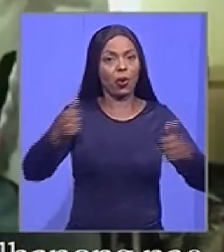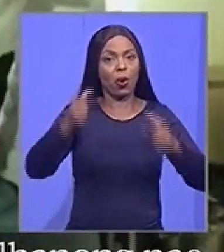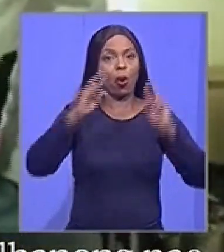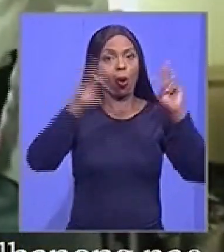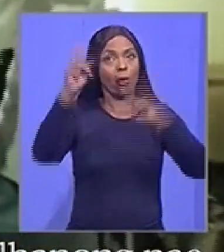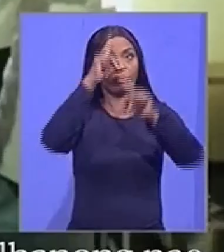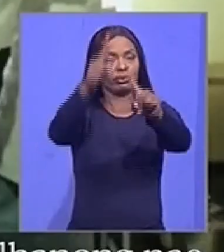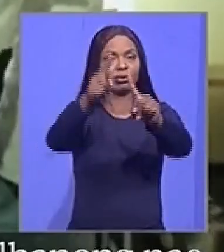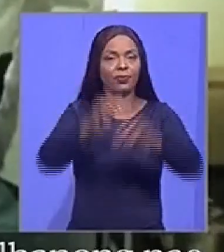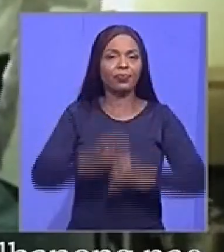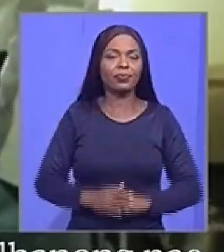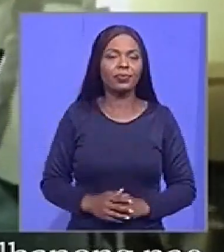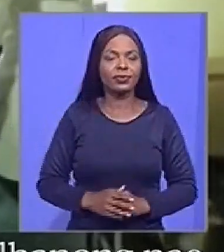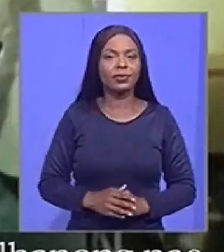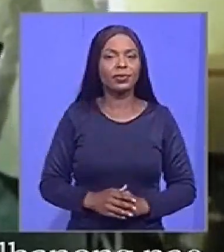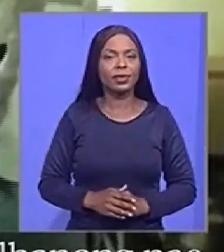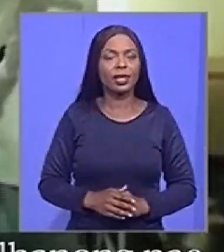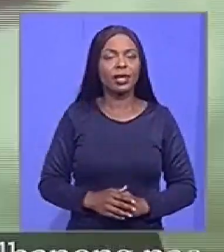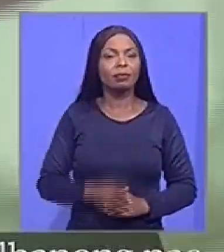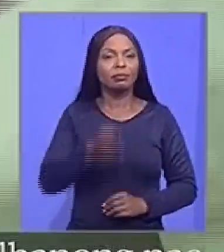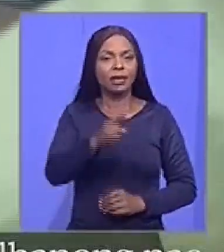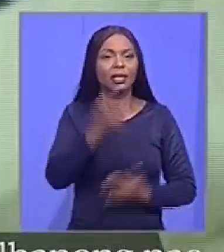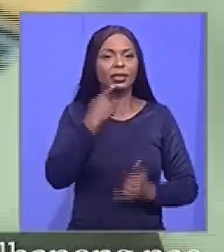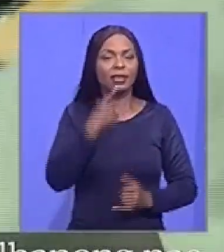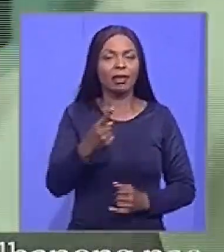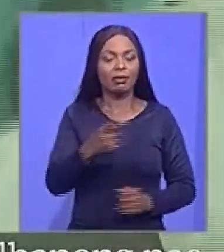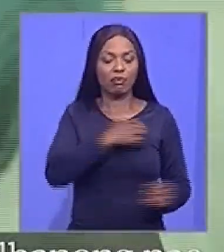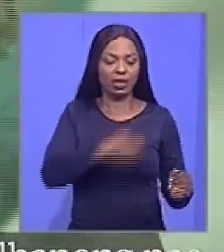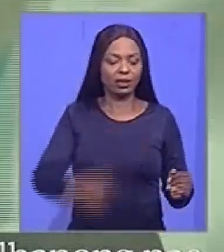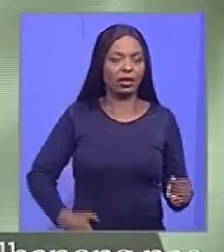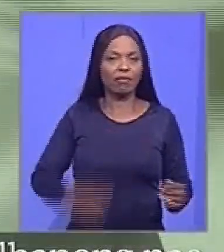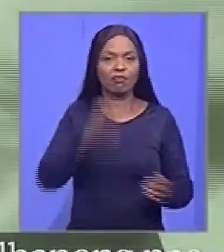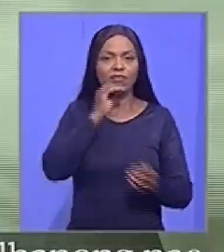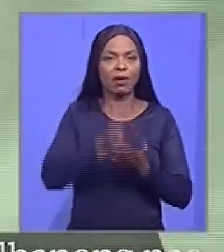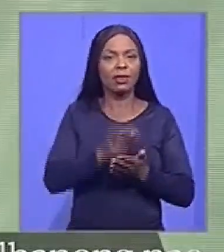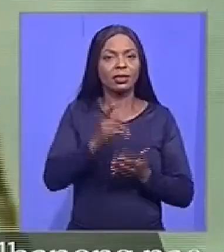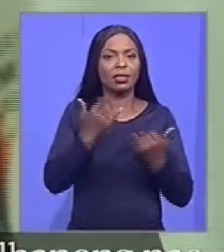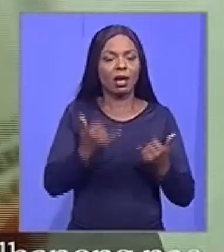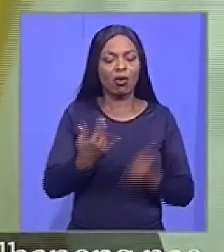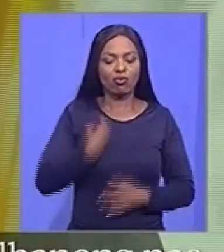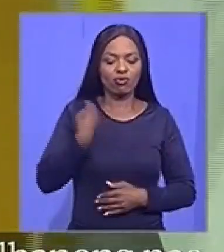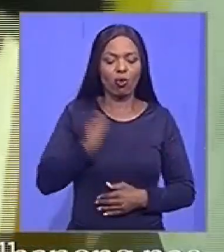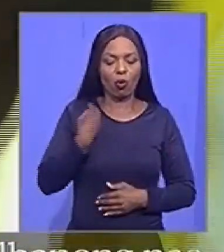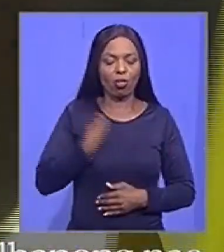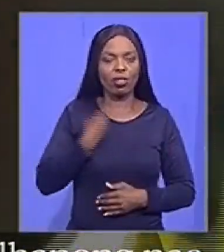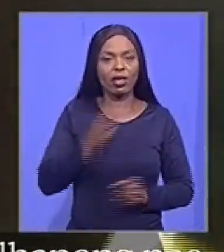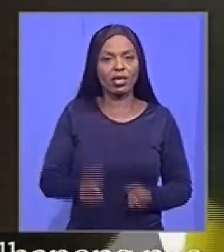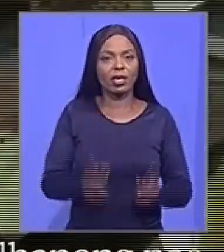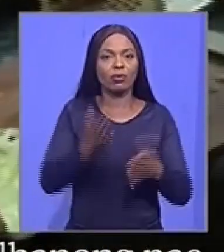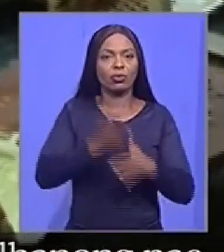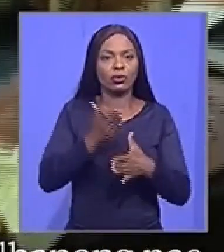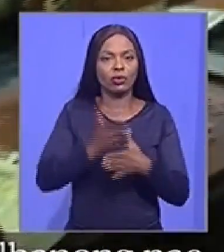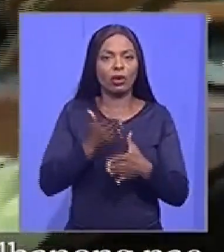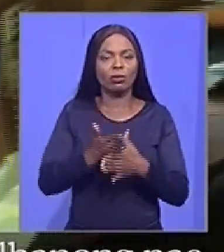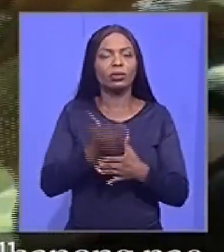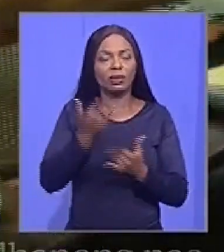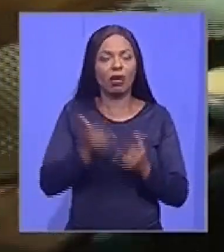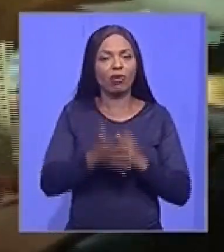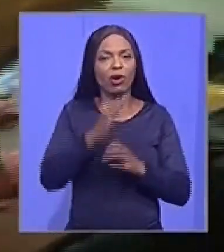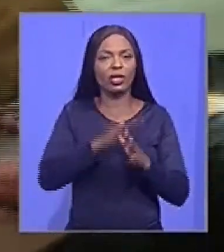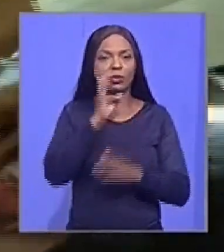mopresidente gape o na ikana gore lenaane la mopresidente la go bakela bašwa ditiro le tlile go atolosiwa go samagana le botlhokatiro mo